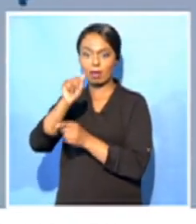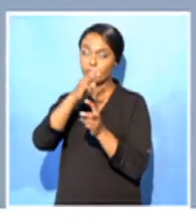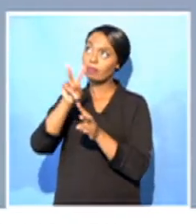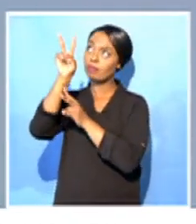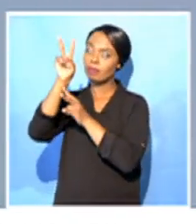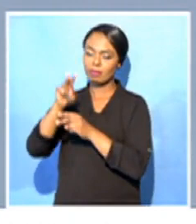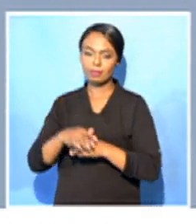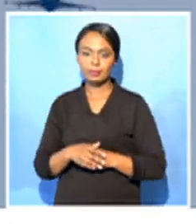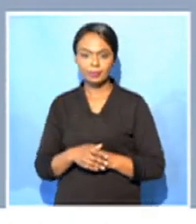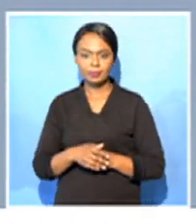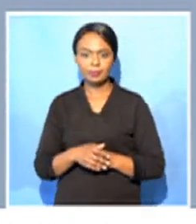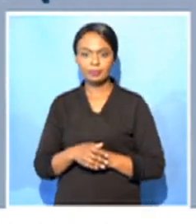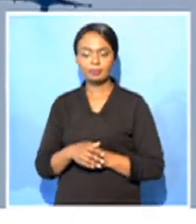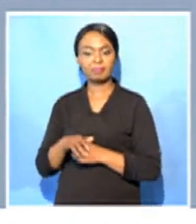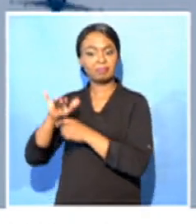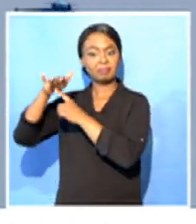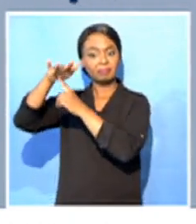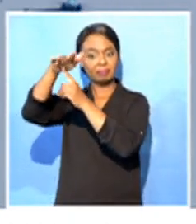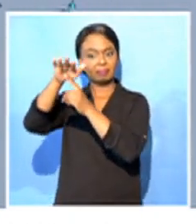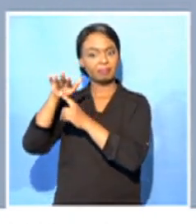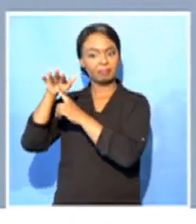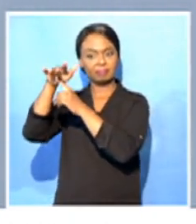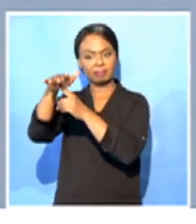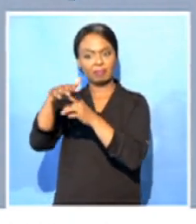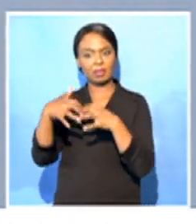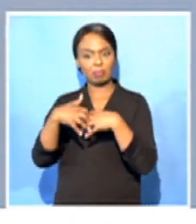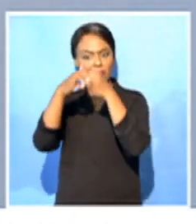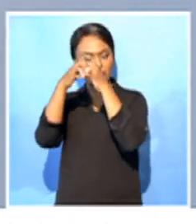south, Gripen formation.